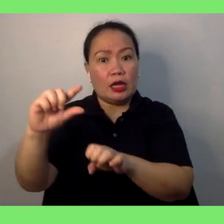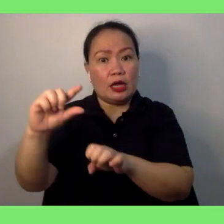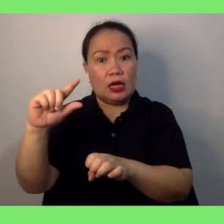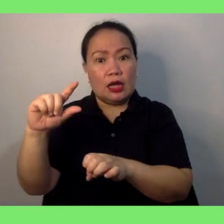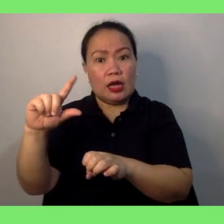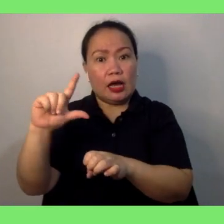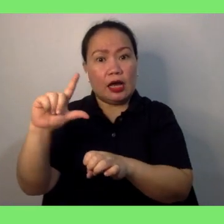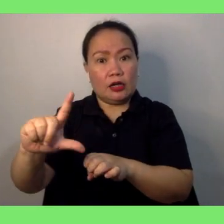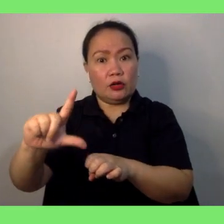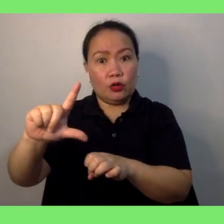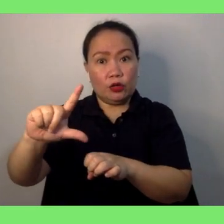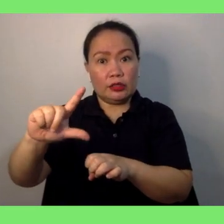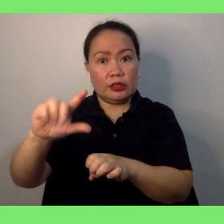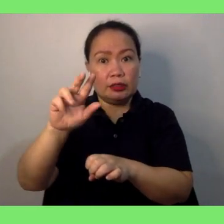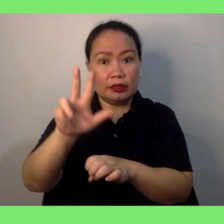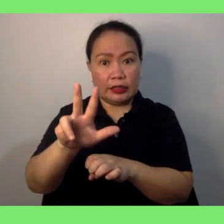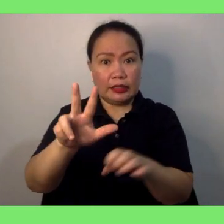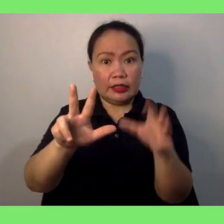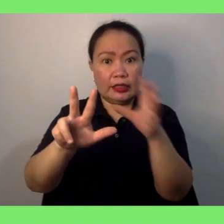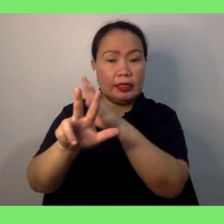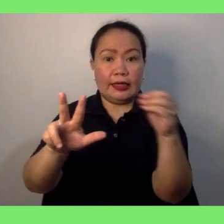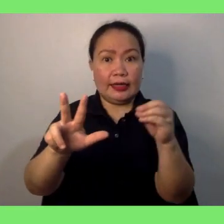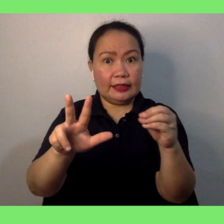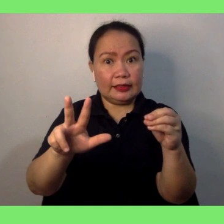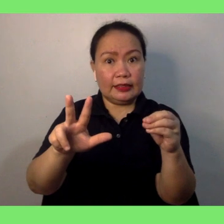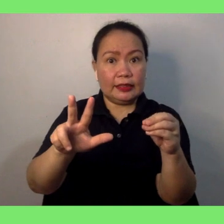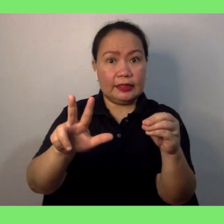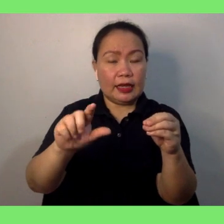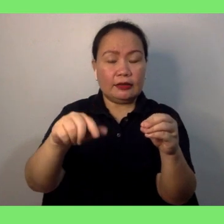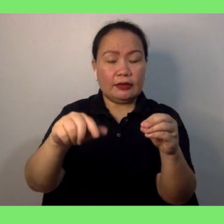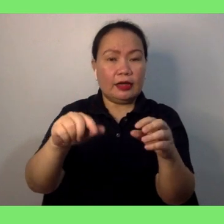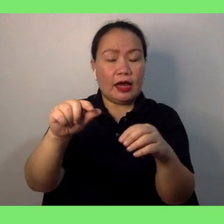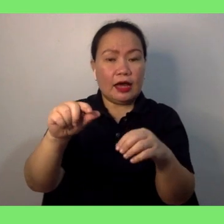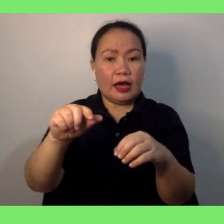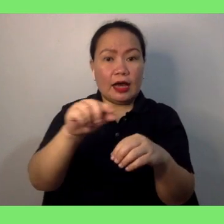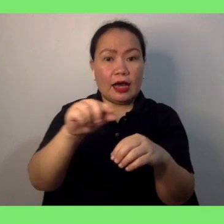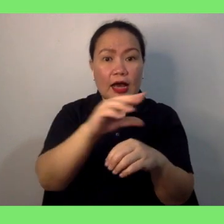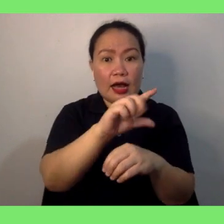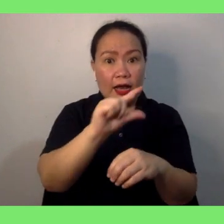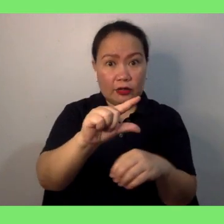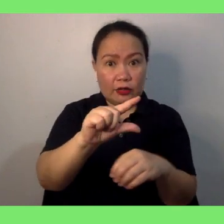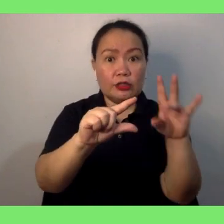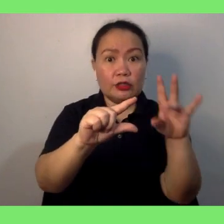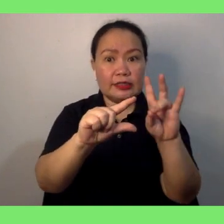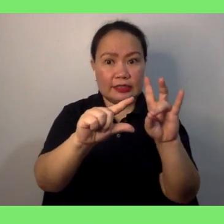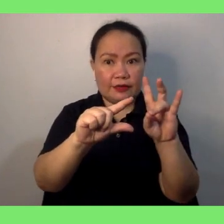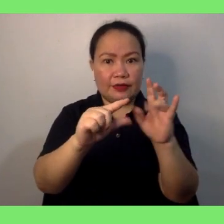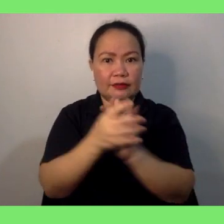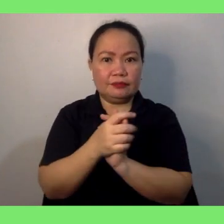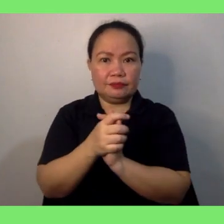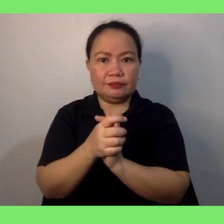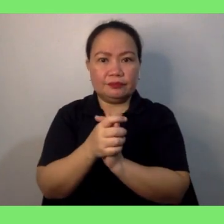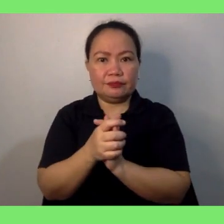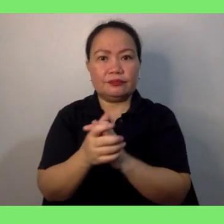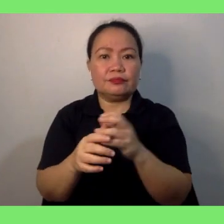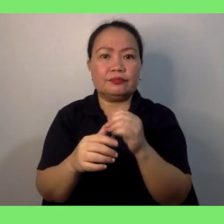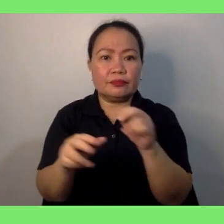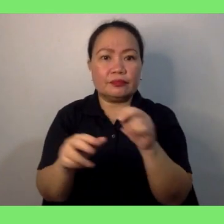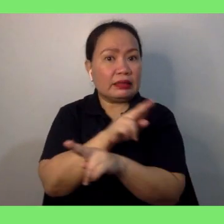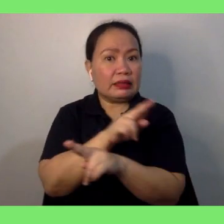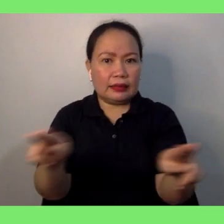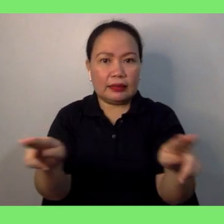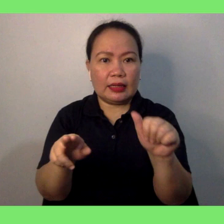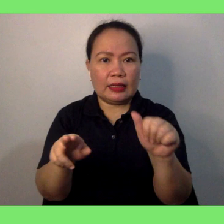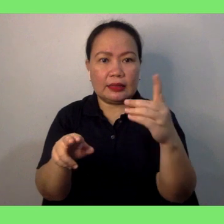isa, exterior. Okay? So, interior, yung isa, exterior. So, ano sila? Non-adjacent na